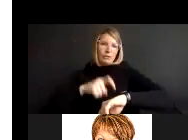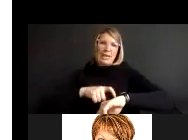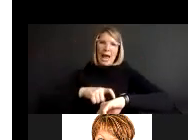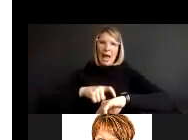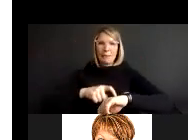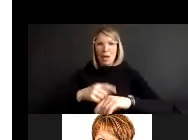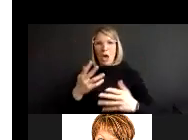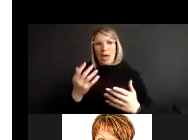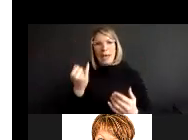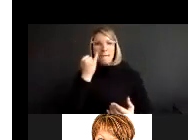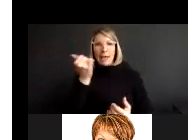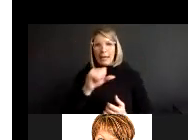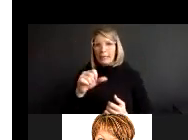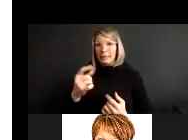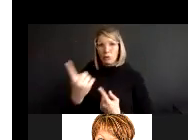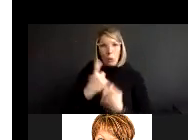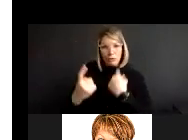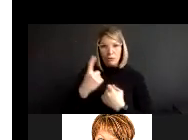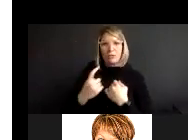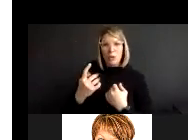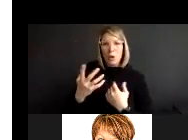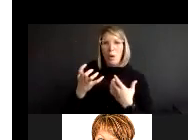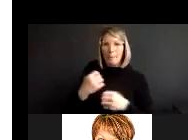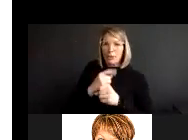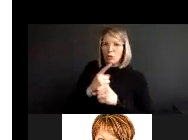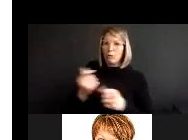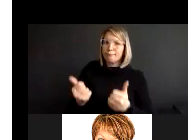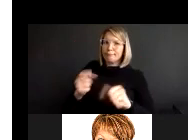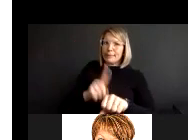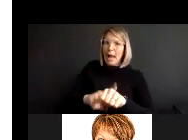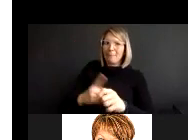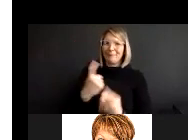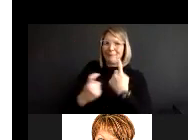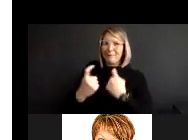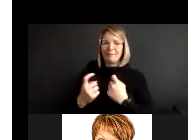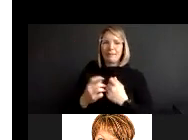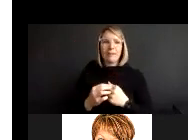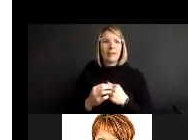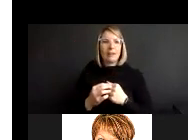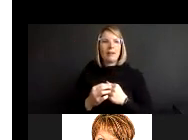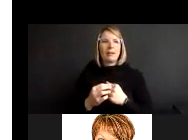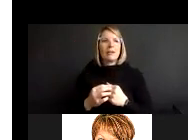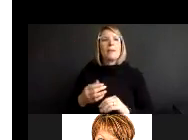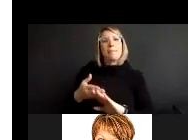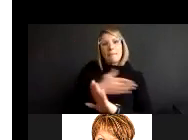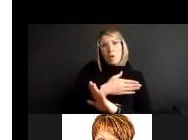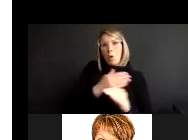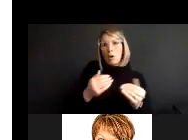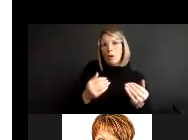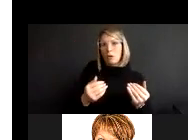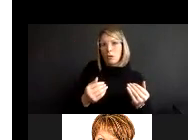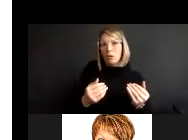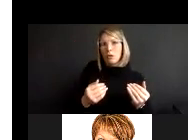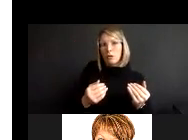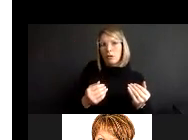some questions at the end, but just the couple other points that we're kind of considering, I guess, moving forward. So as we touched on this idea